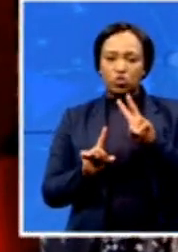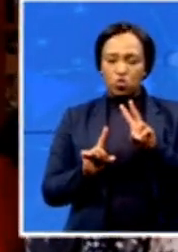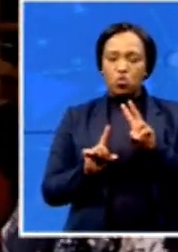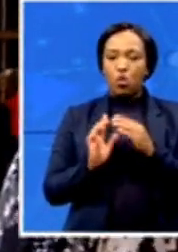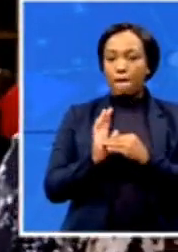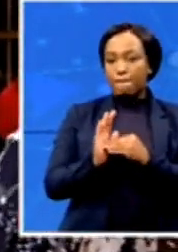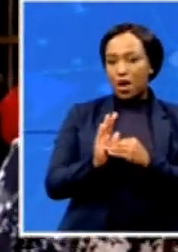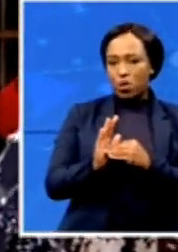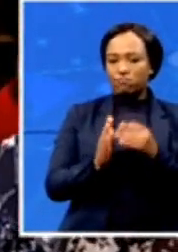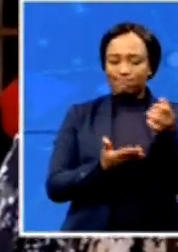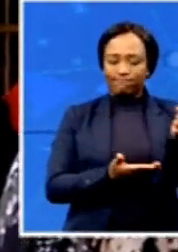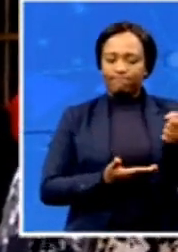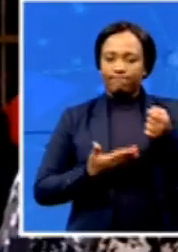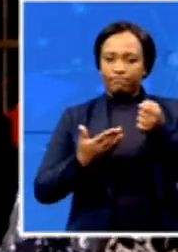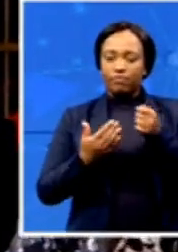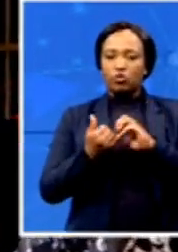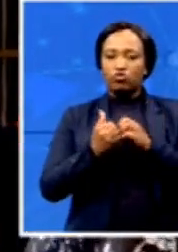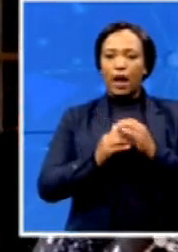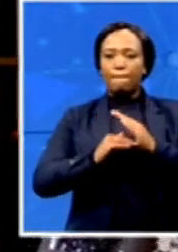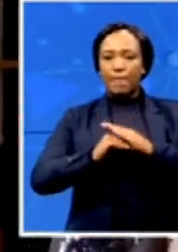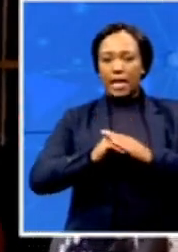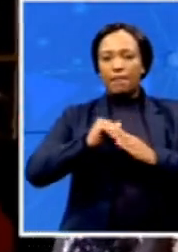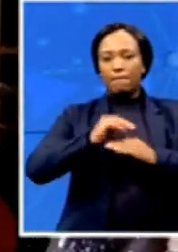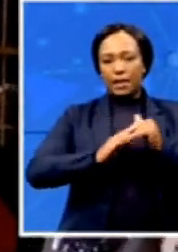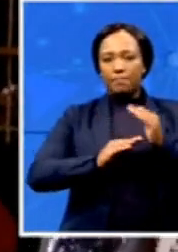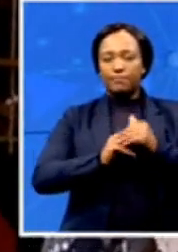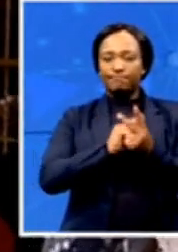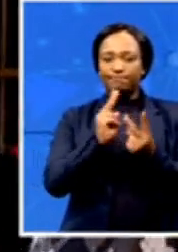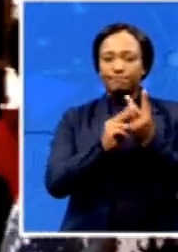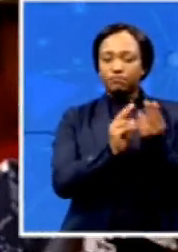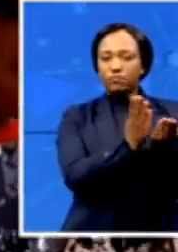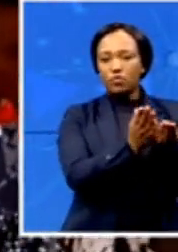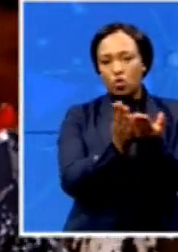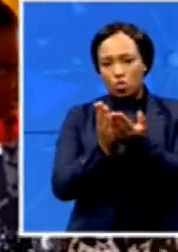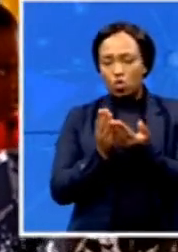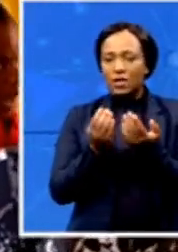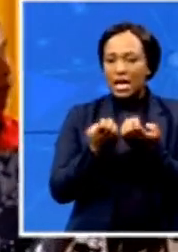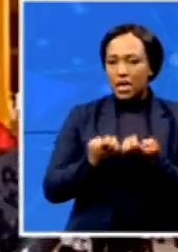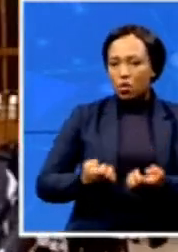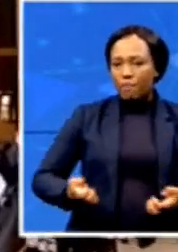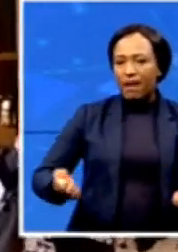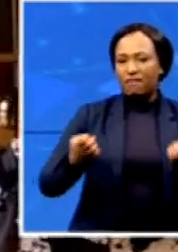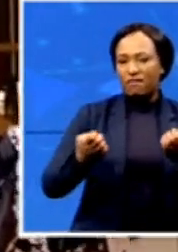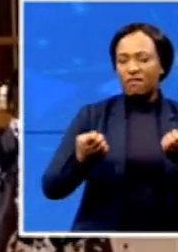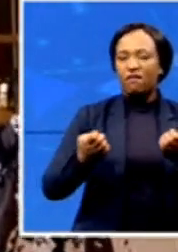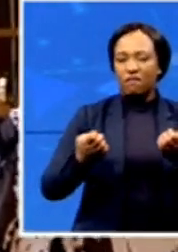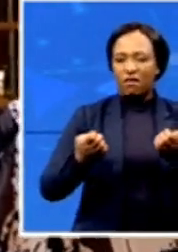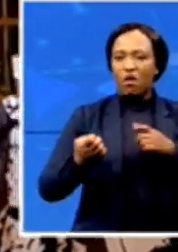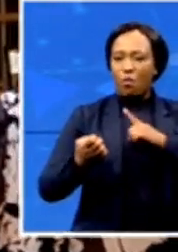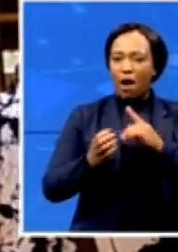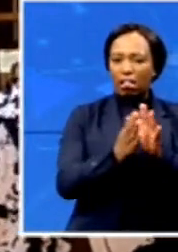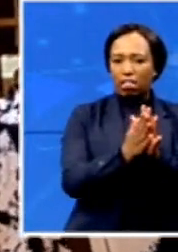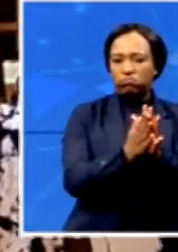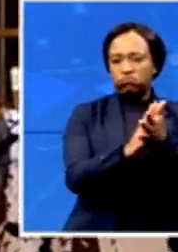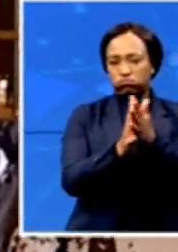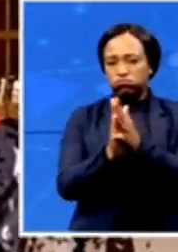the infrastructure and also the equipment and material that has suffered as a result of the raging storms in the